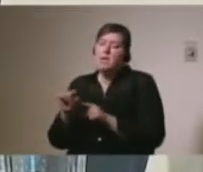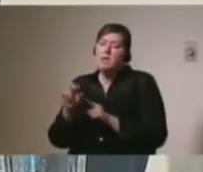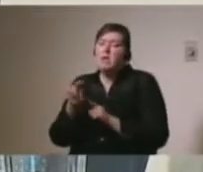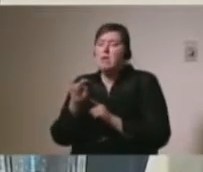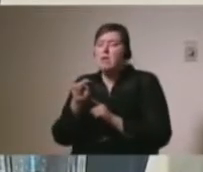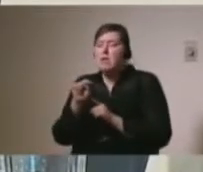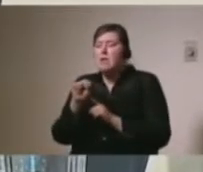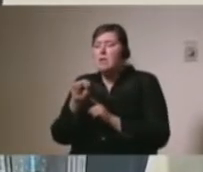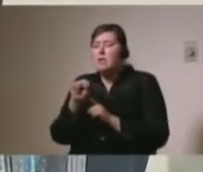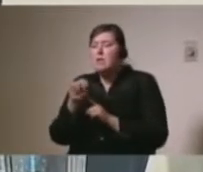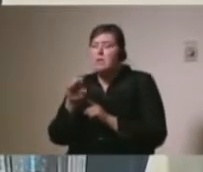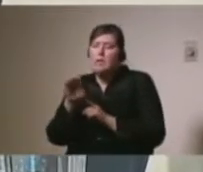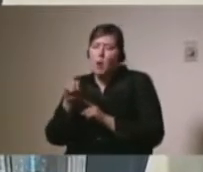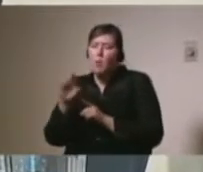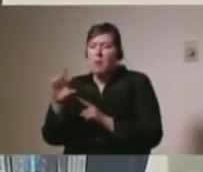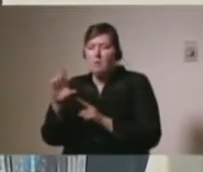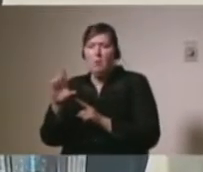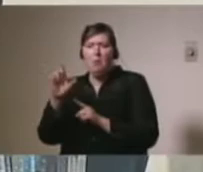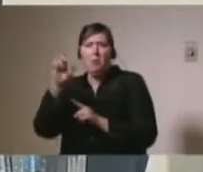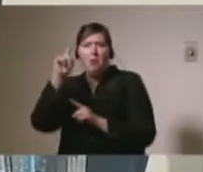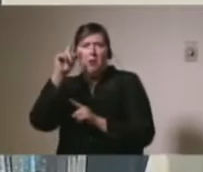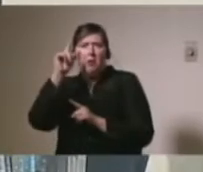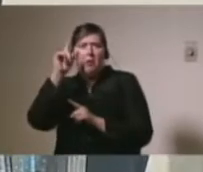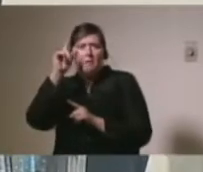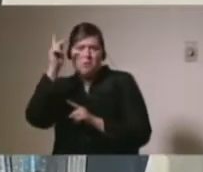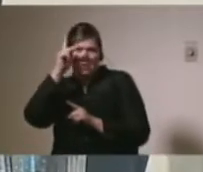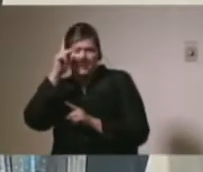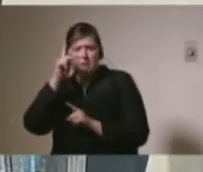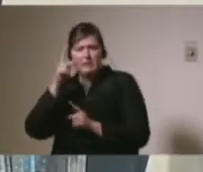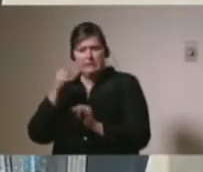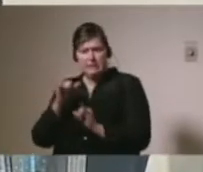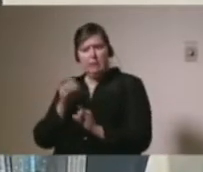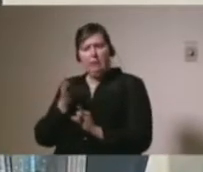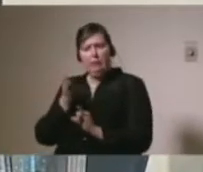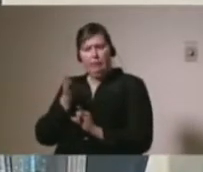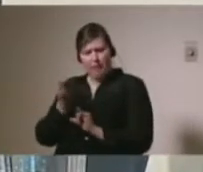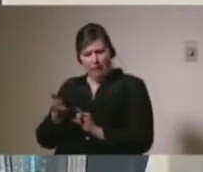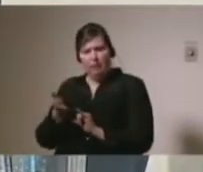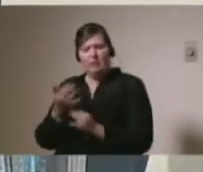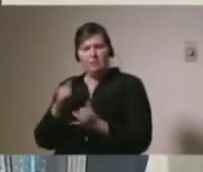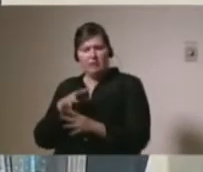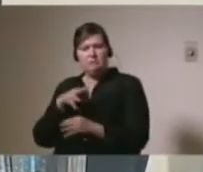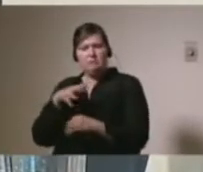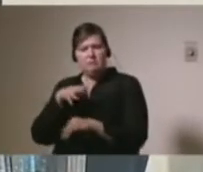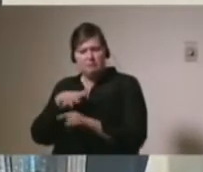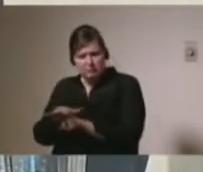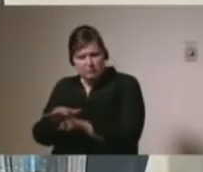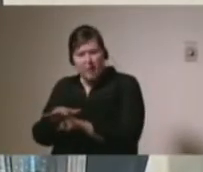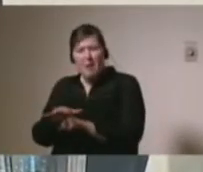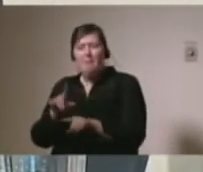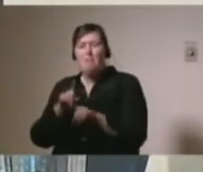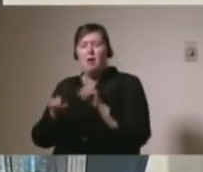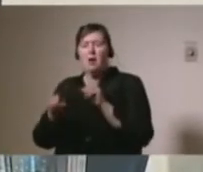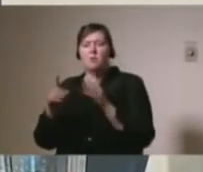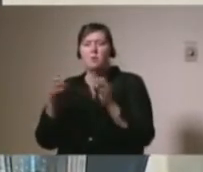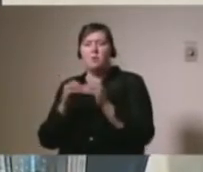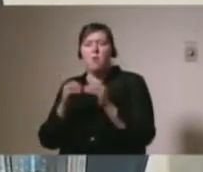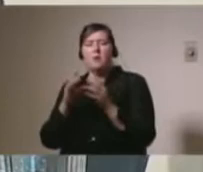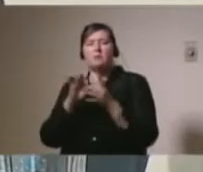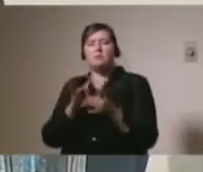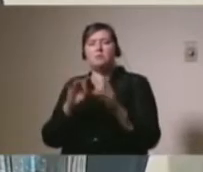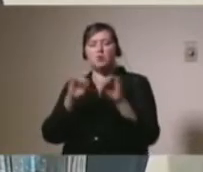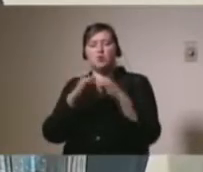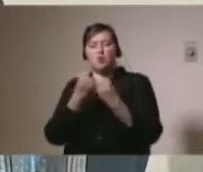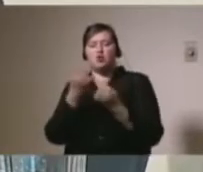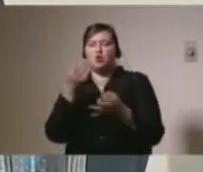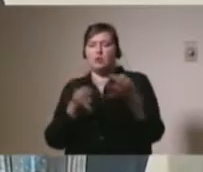neoliberalism is still there, but the thing is what they've looked at is more values around social justice. So there's differences